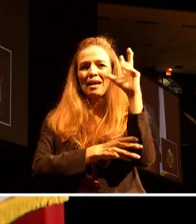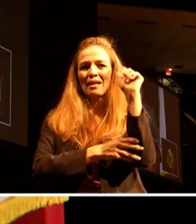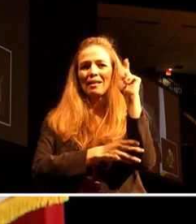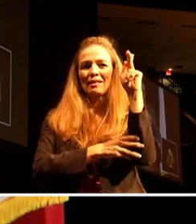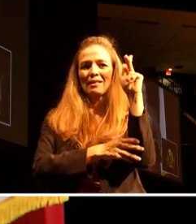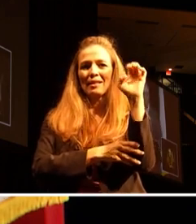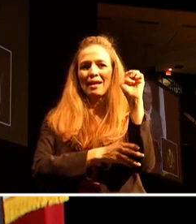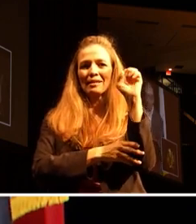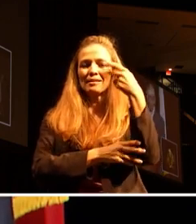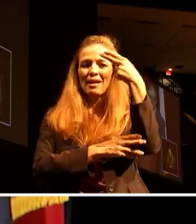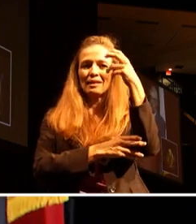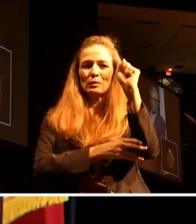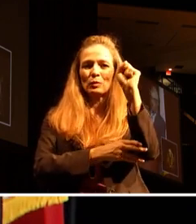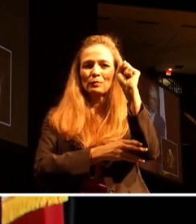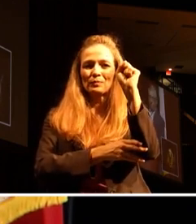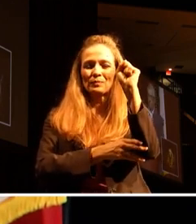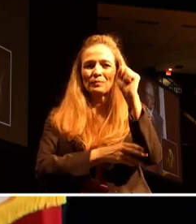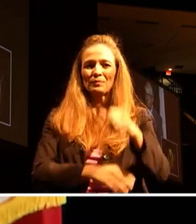High School.